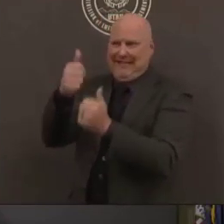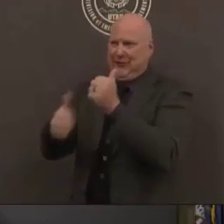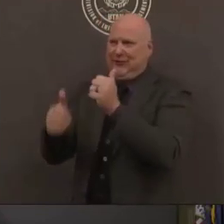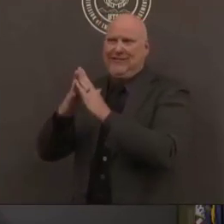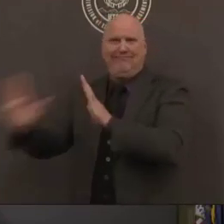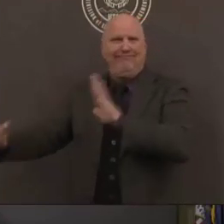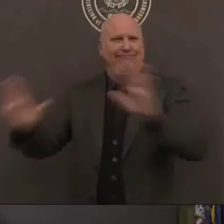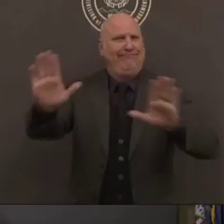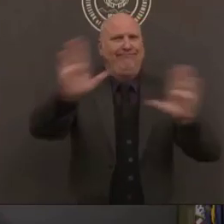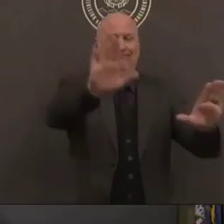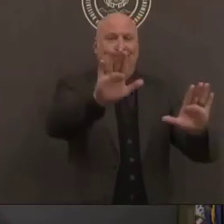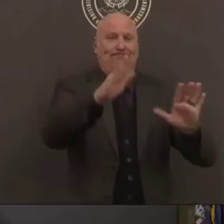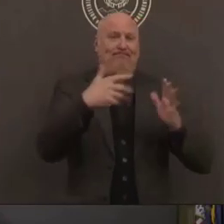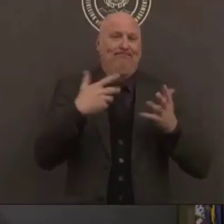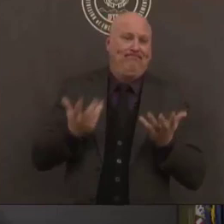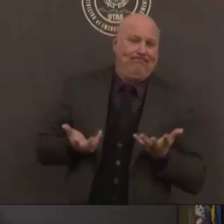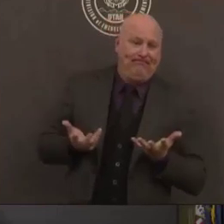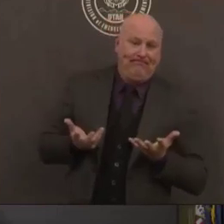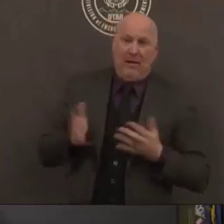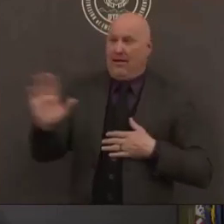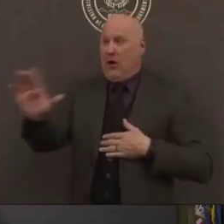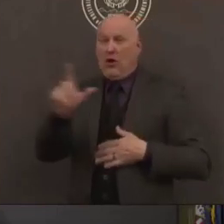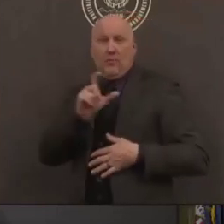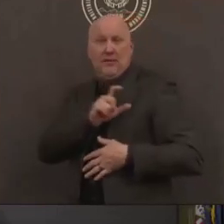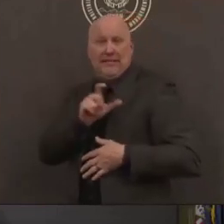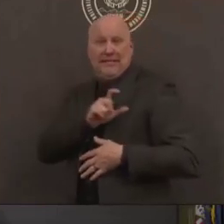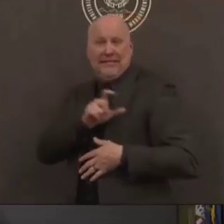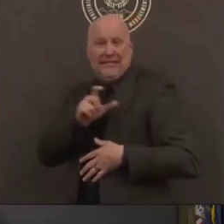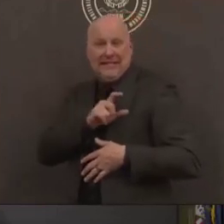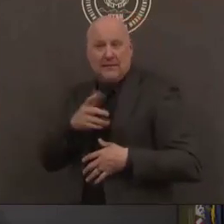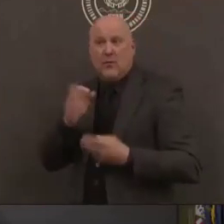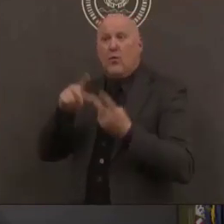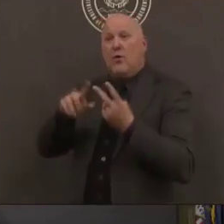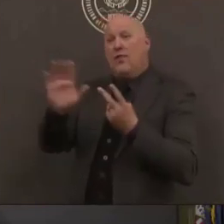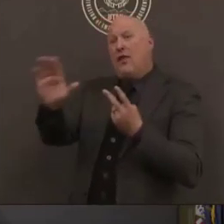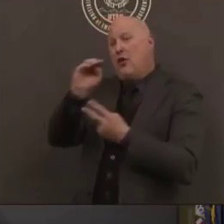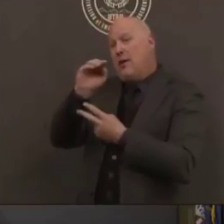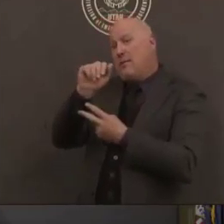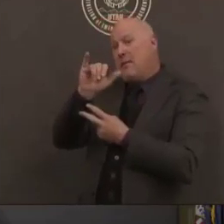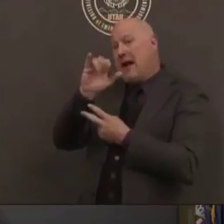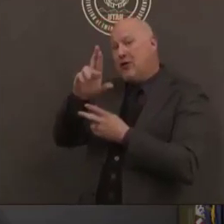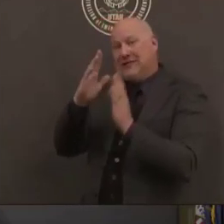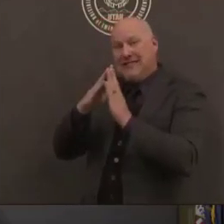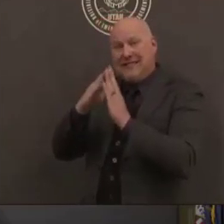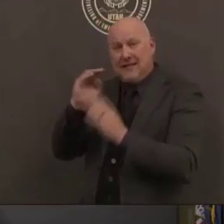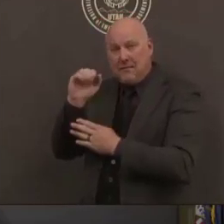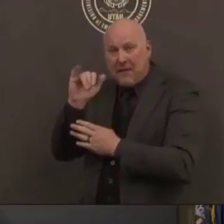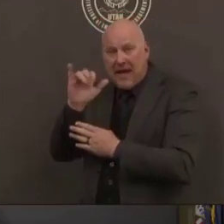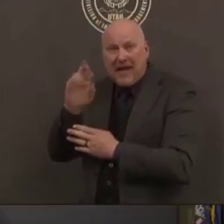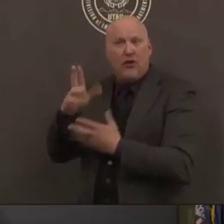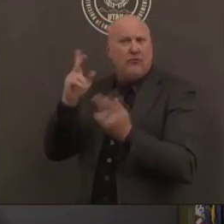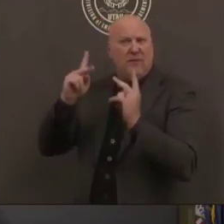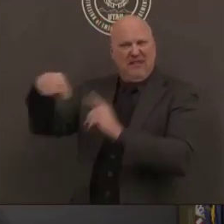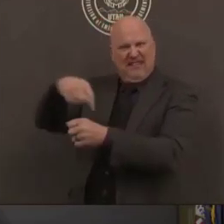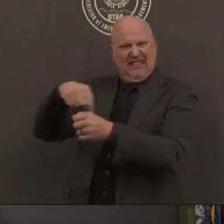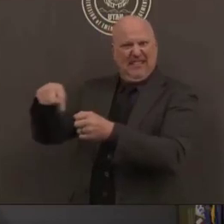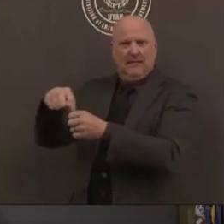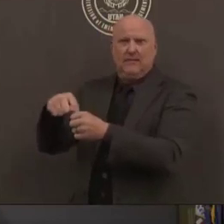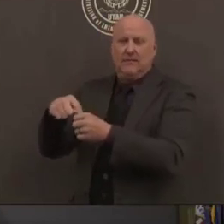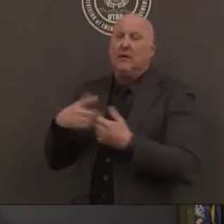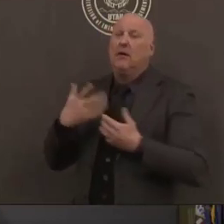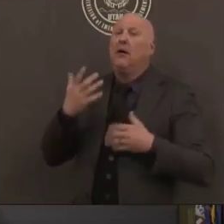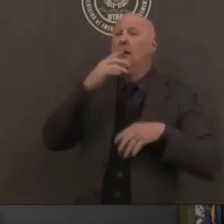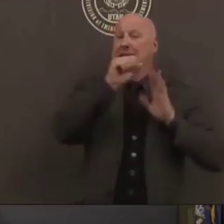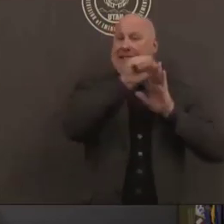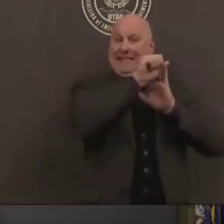at their own data and their own populations and determine the best approach in terms of enforcement. At the state level, as you know, we have a directive,